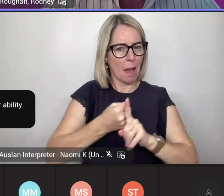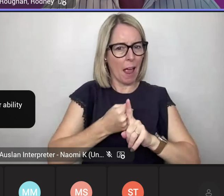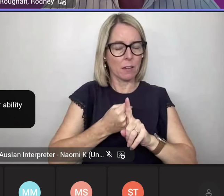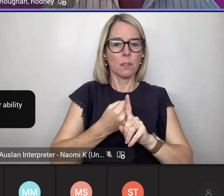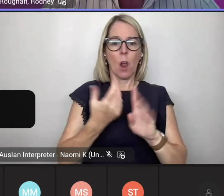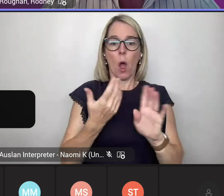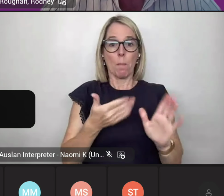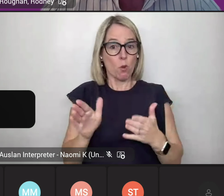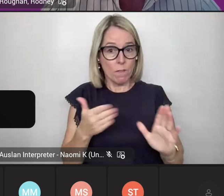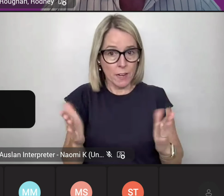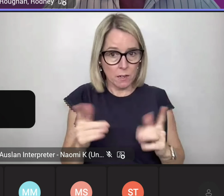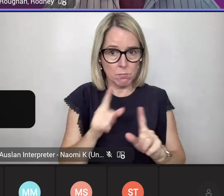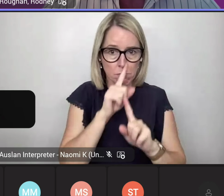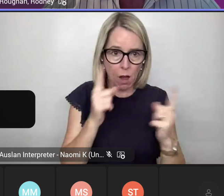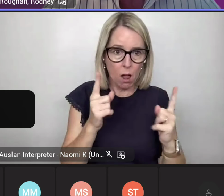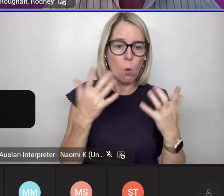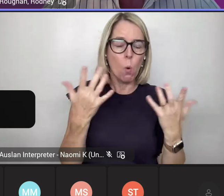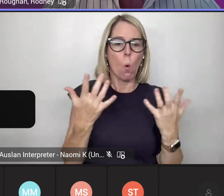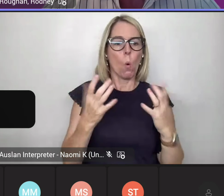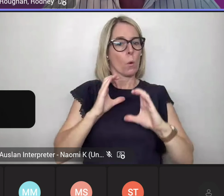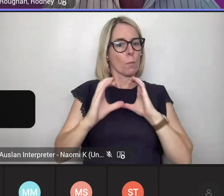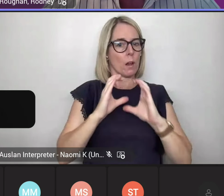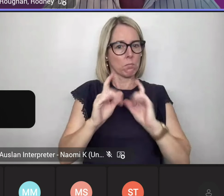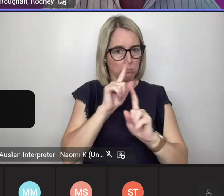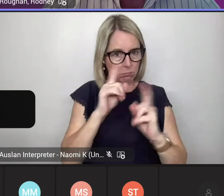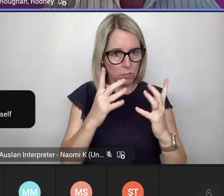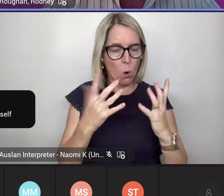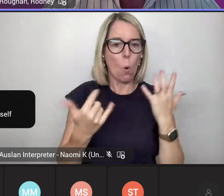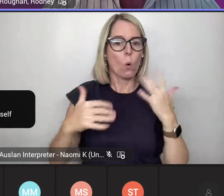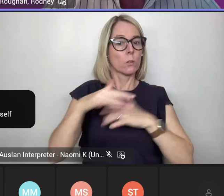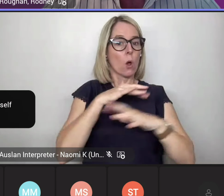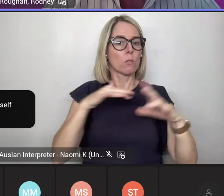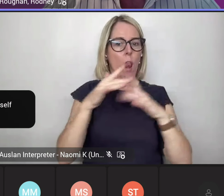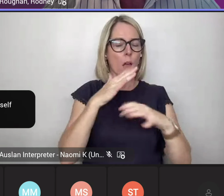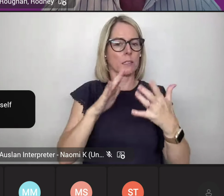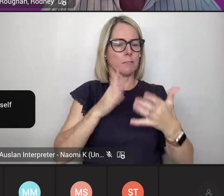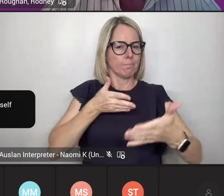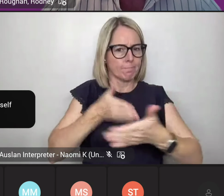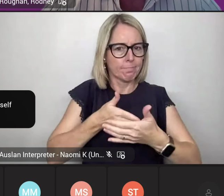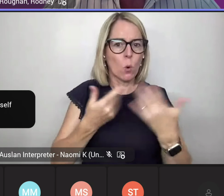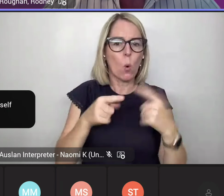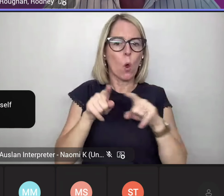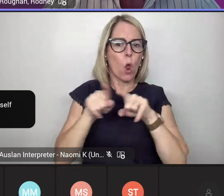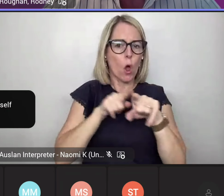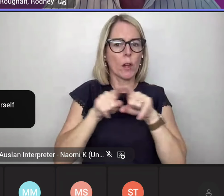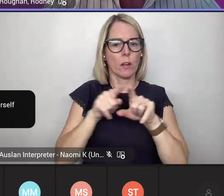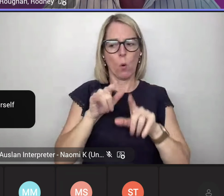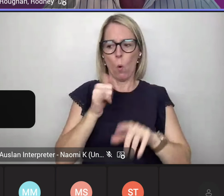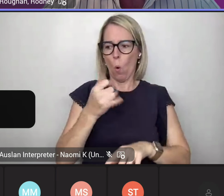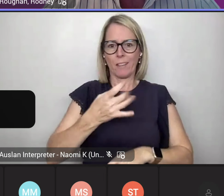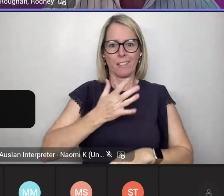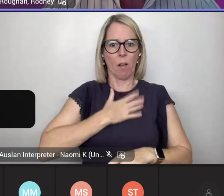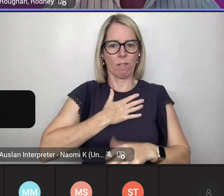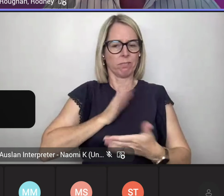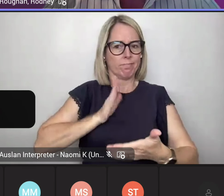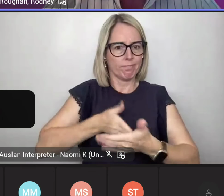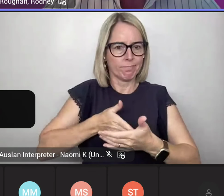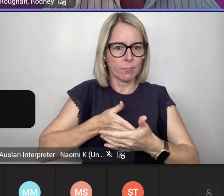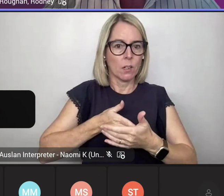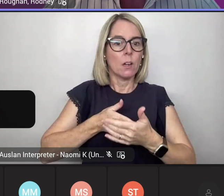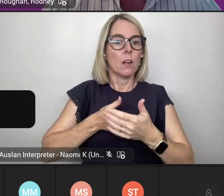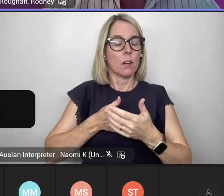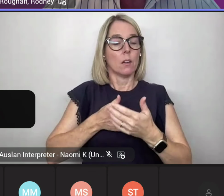communicating, socialising, learning, or your self-care or self-management tasks. Affects your social